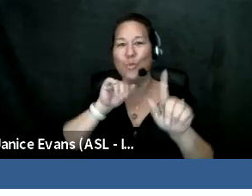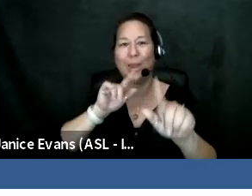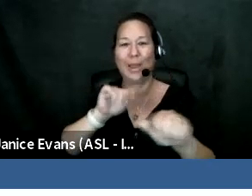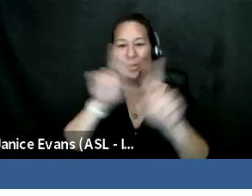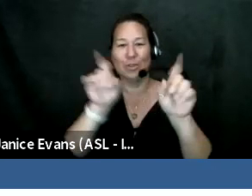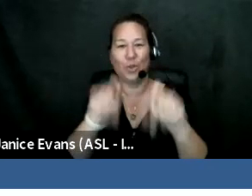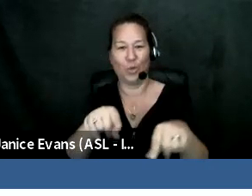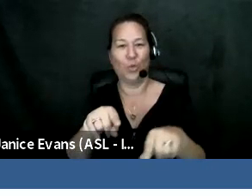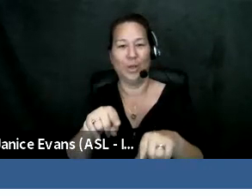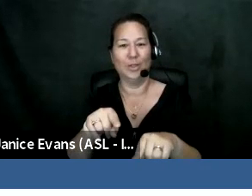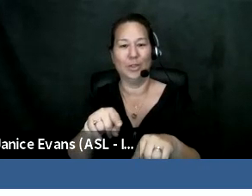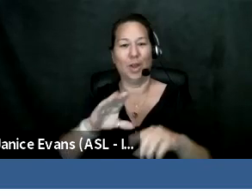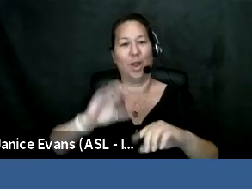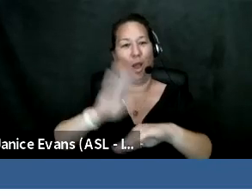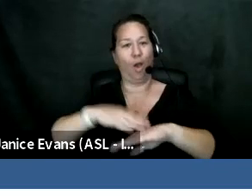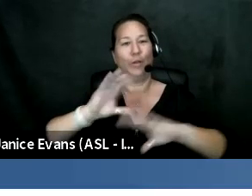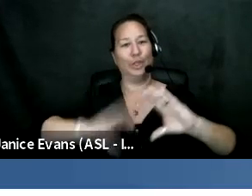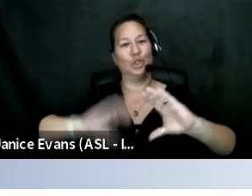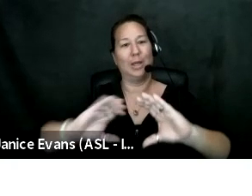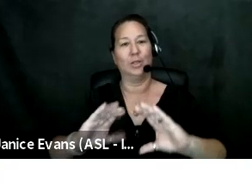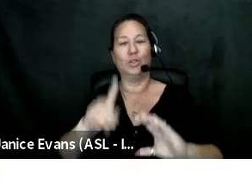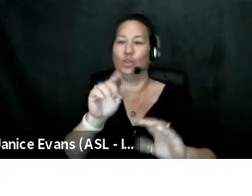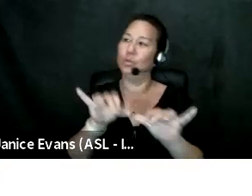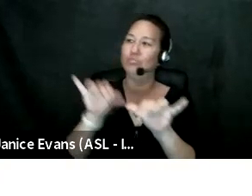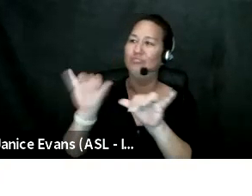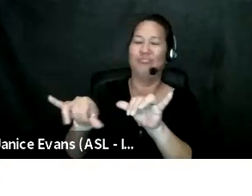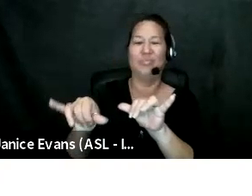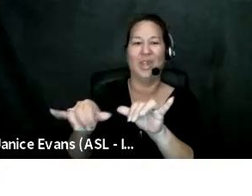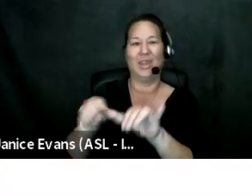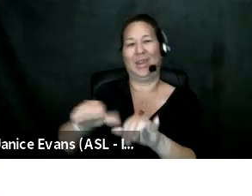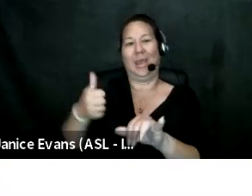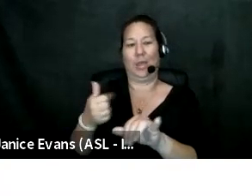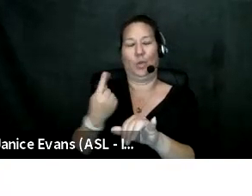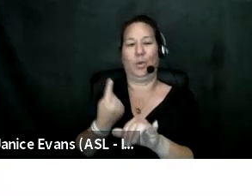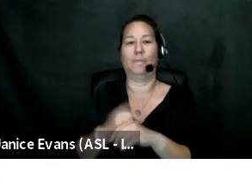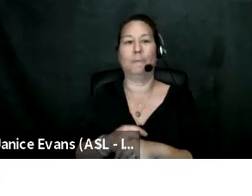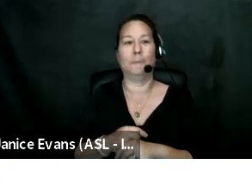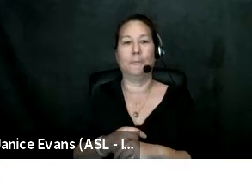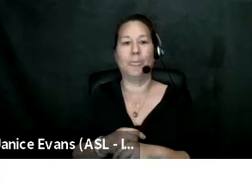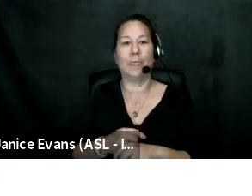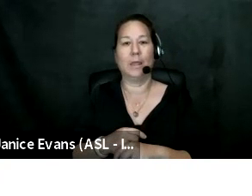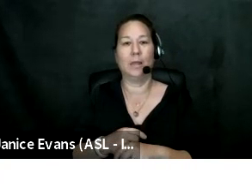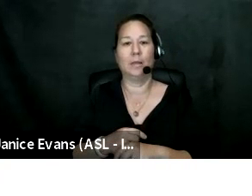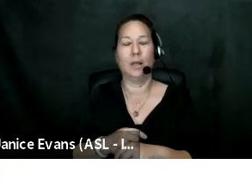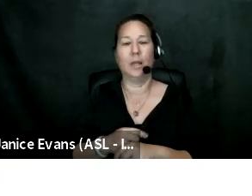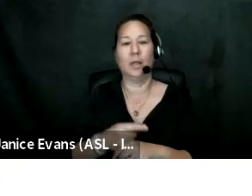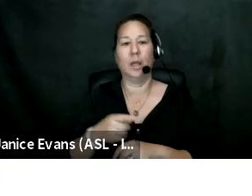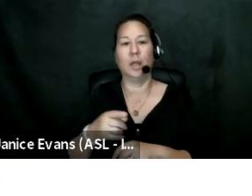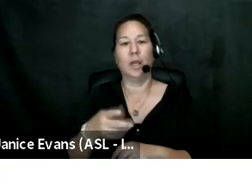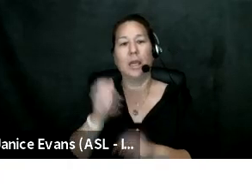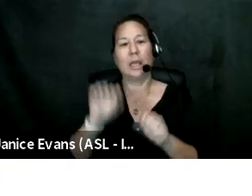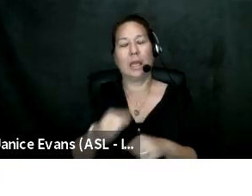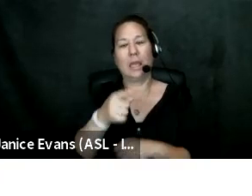You can remain on the other slide for now. And actually, if you can transition, Maylene, to